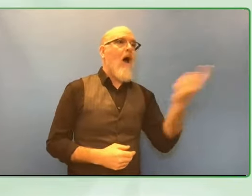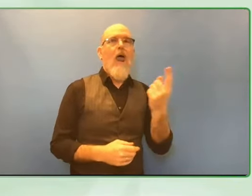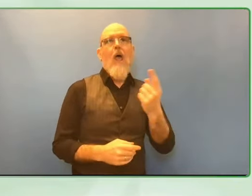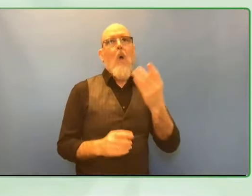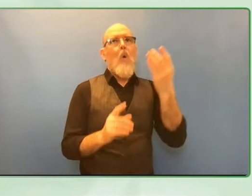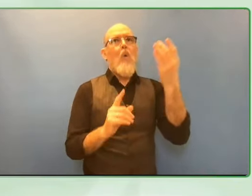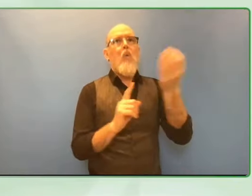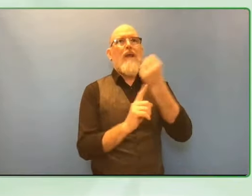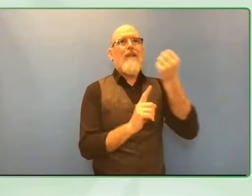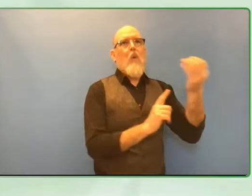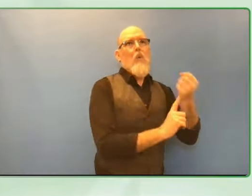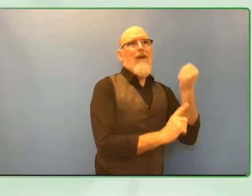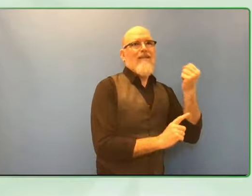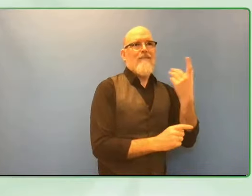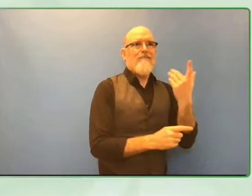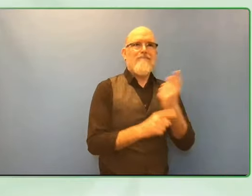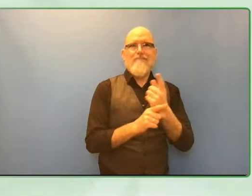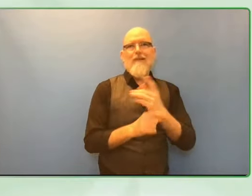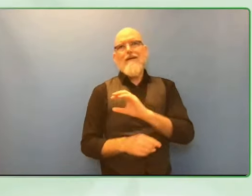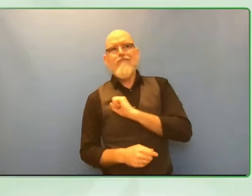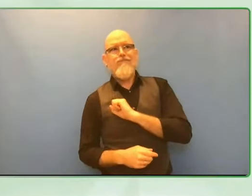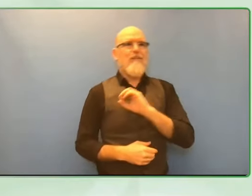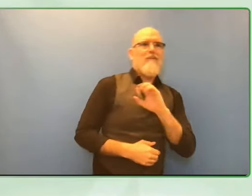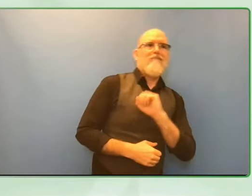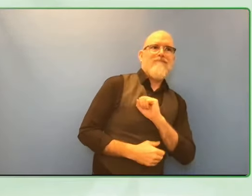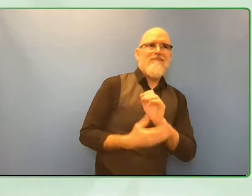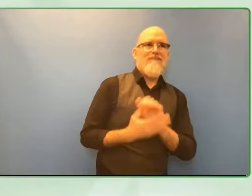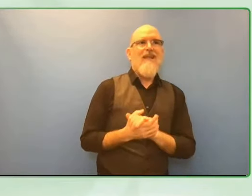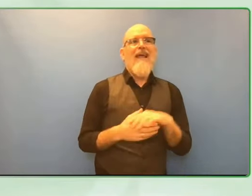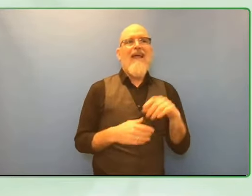They're kind of discontinuous, but the first